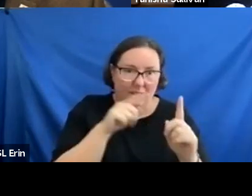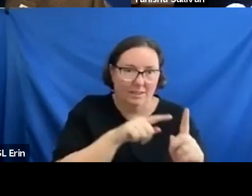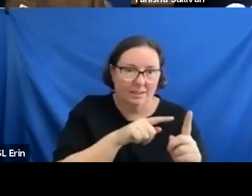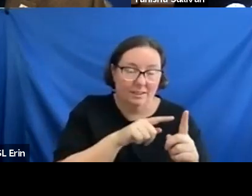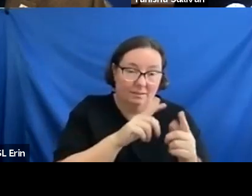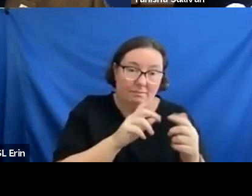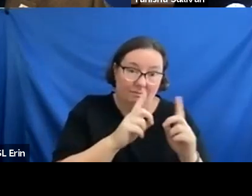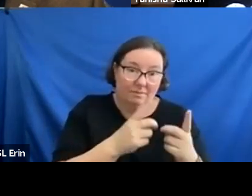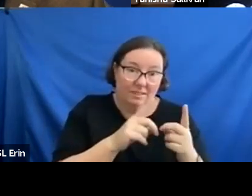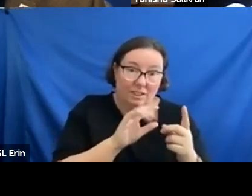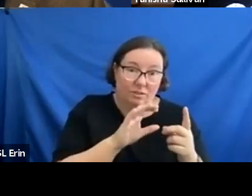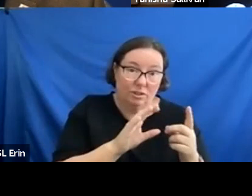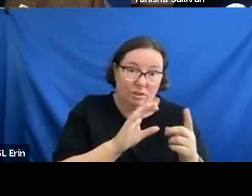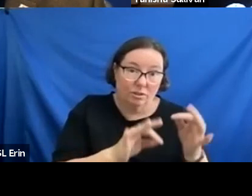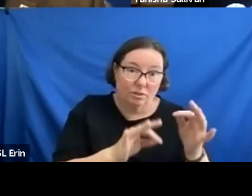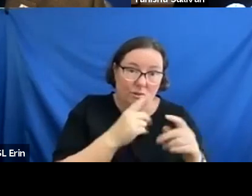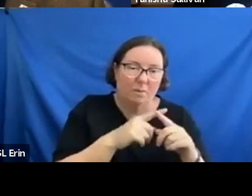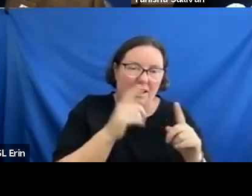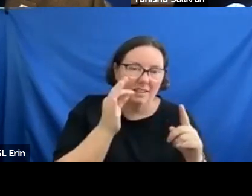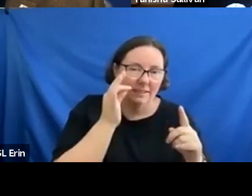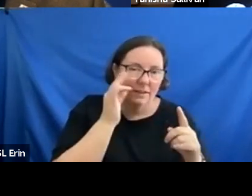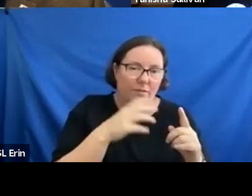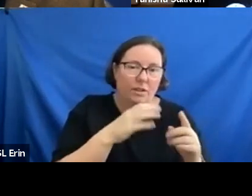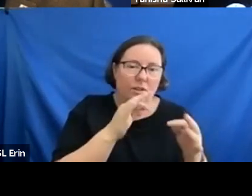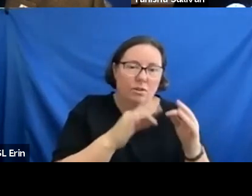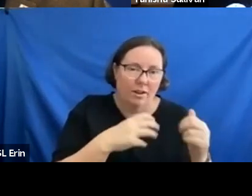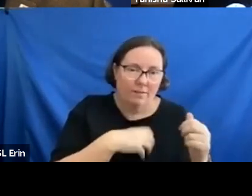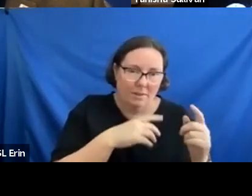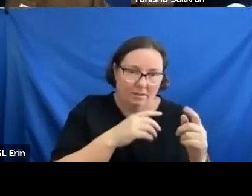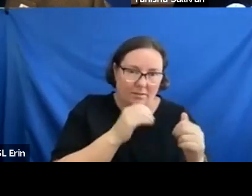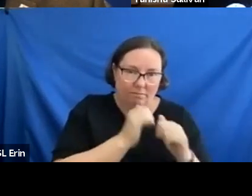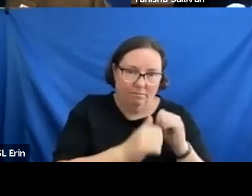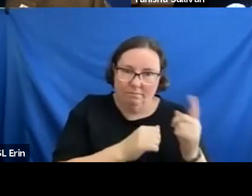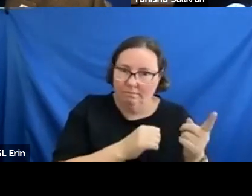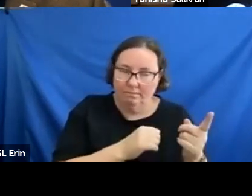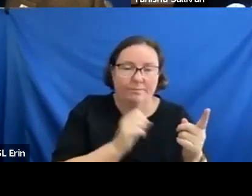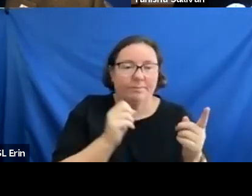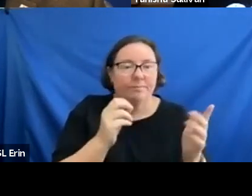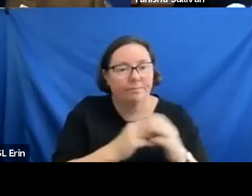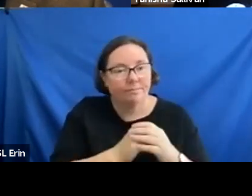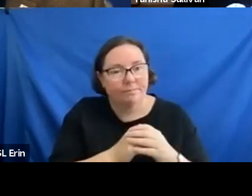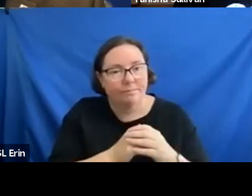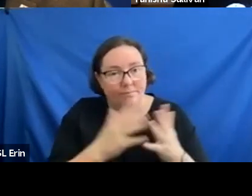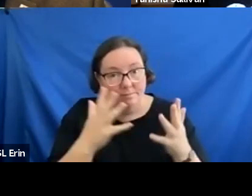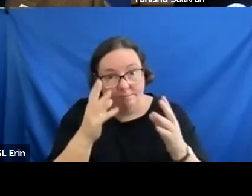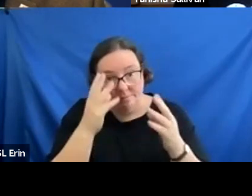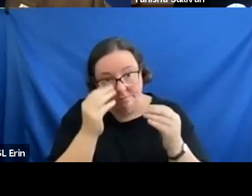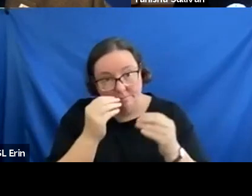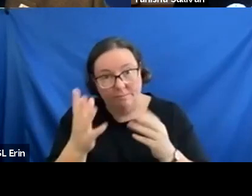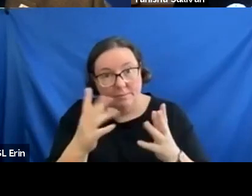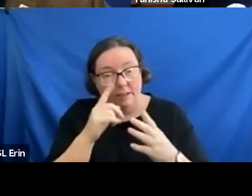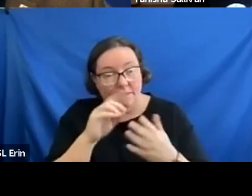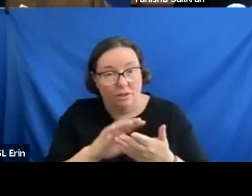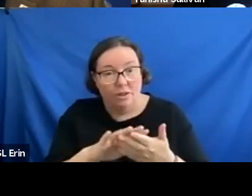by the district court, but also by the Federal Court of Appeals, okay? So I want to note for the record